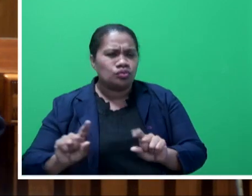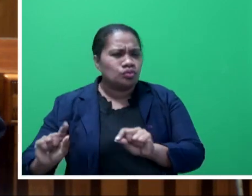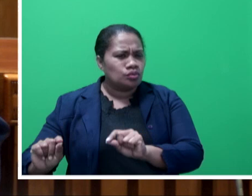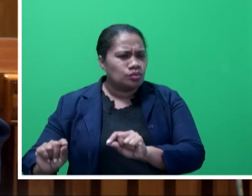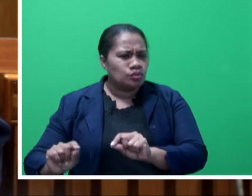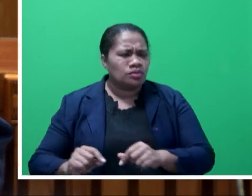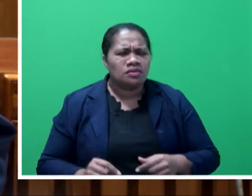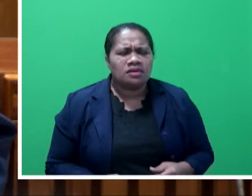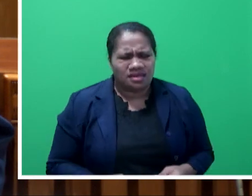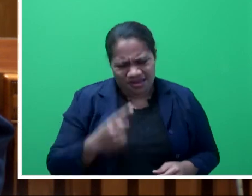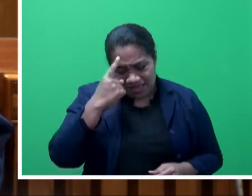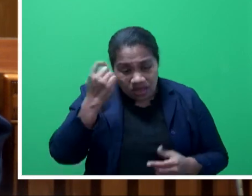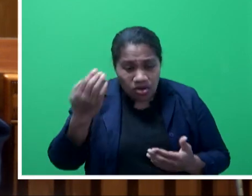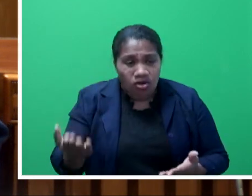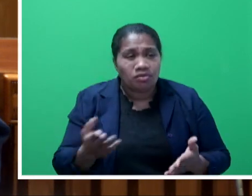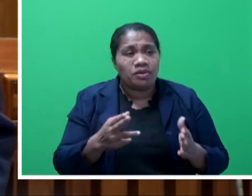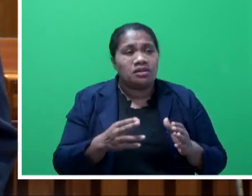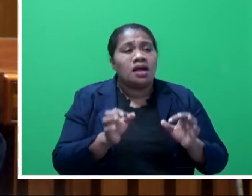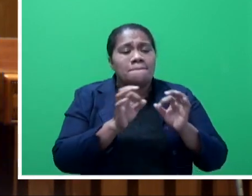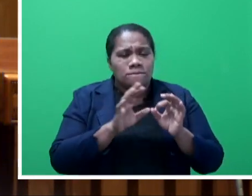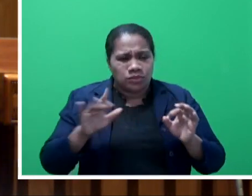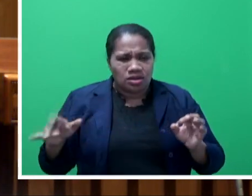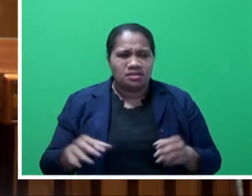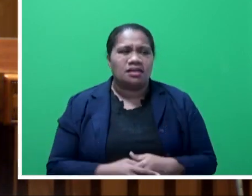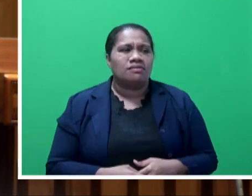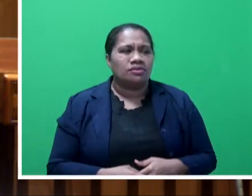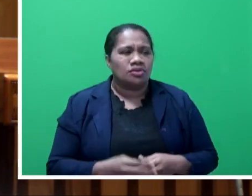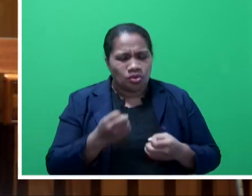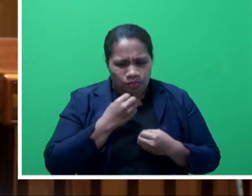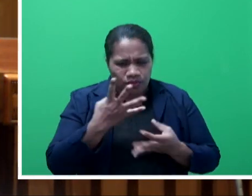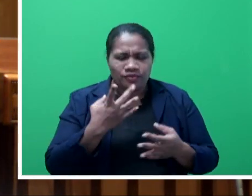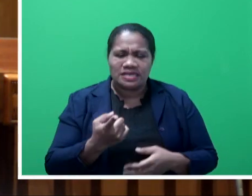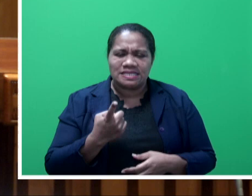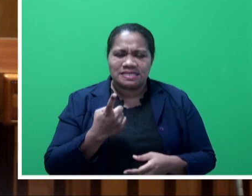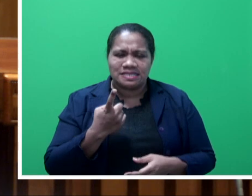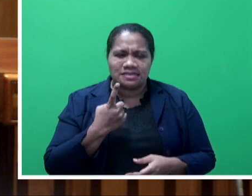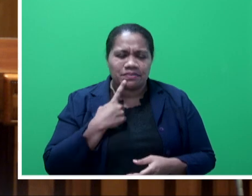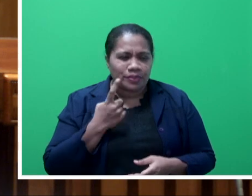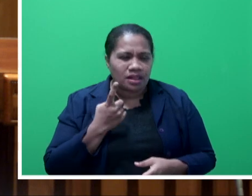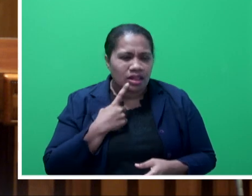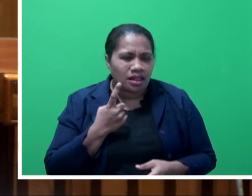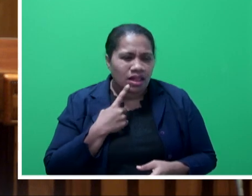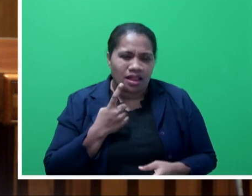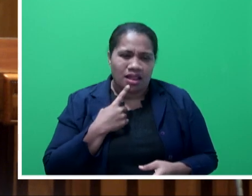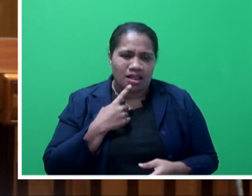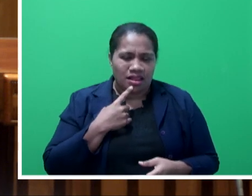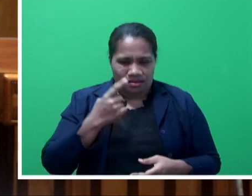And I think Honorable Bulitavu hit the nail on the head. Very simple logic to it all. Very simple